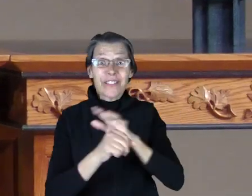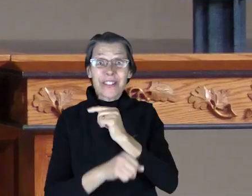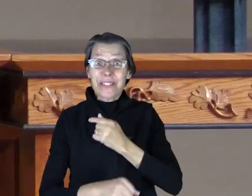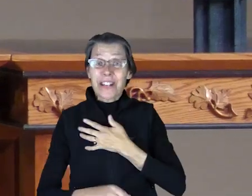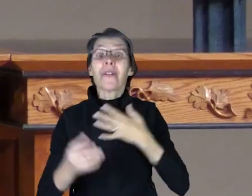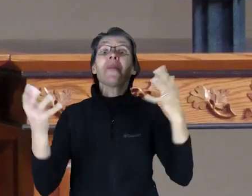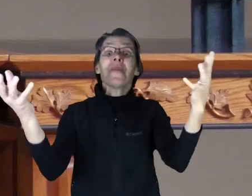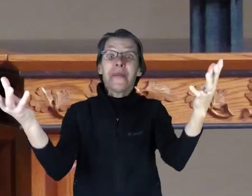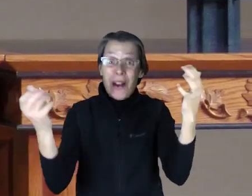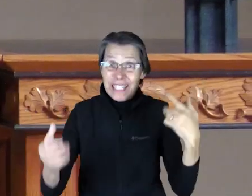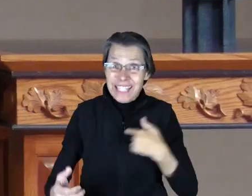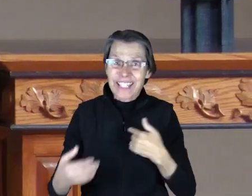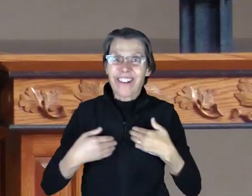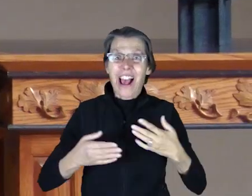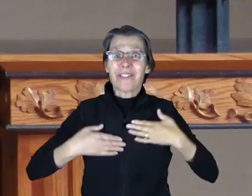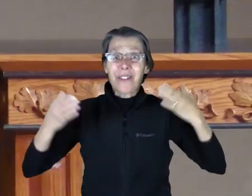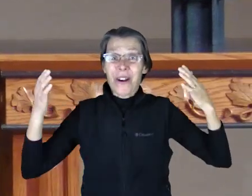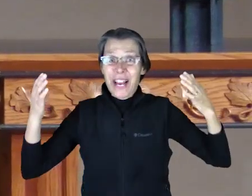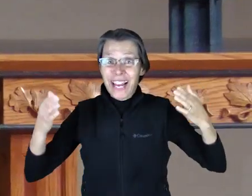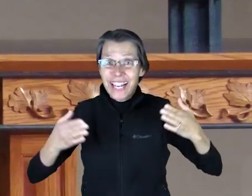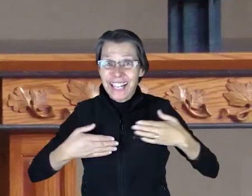and happiness.